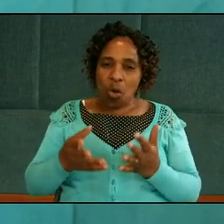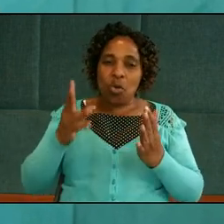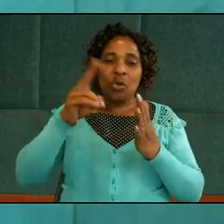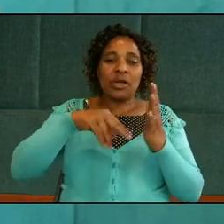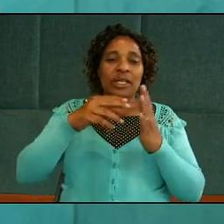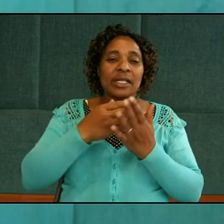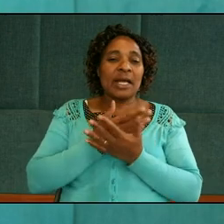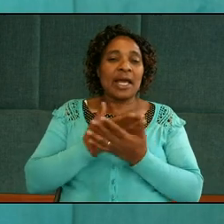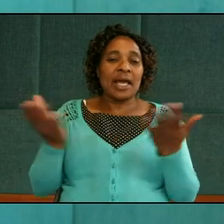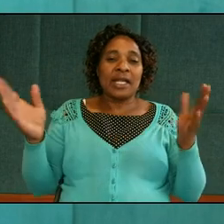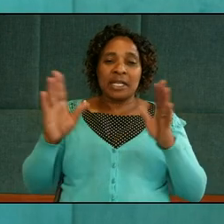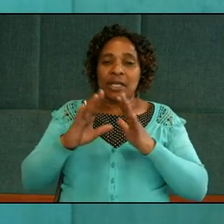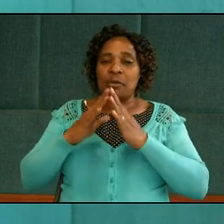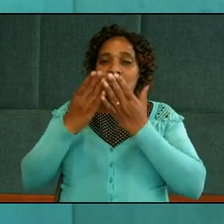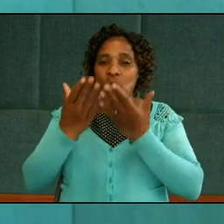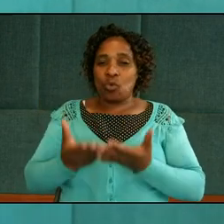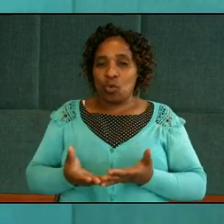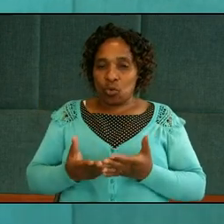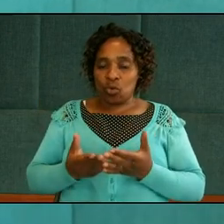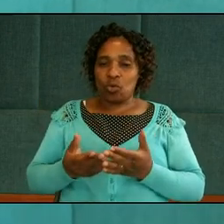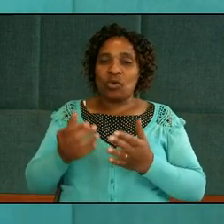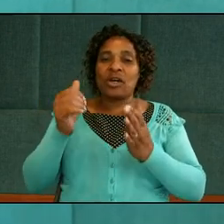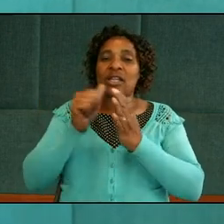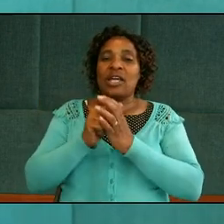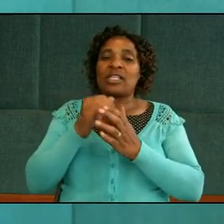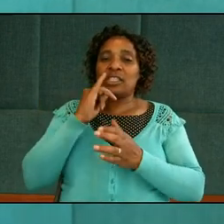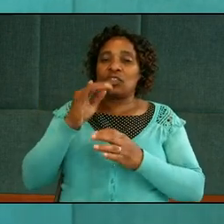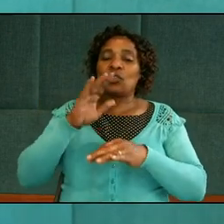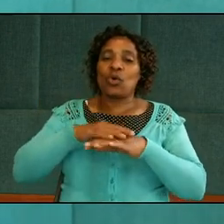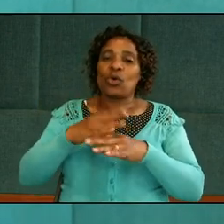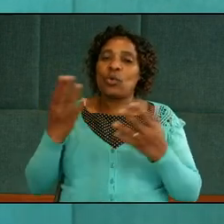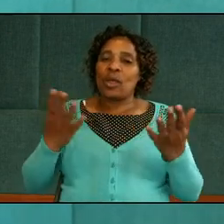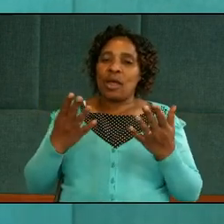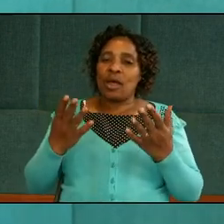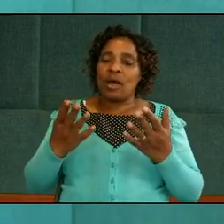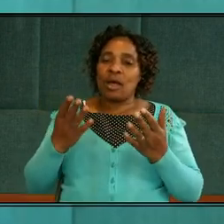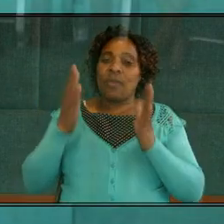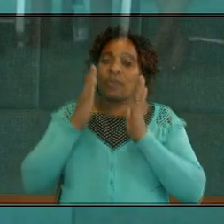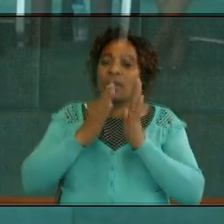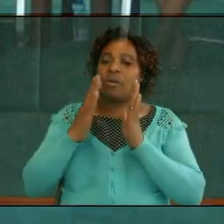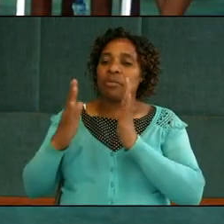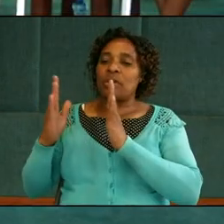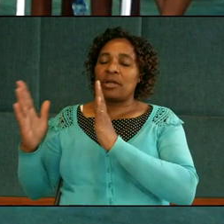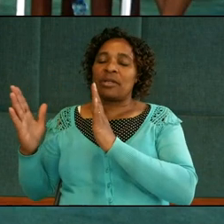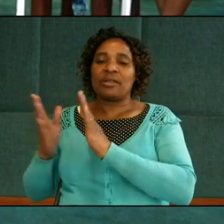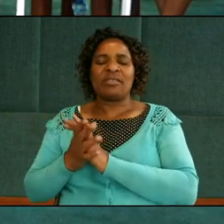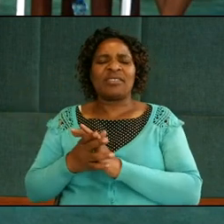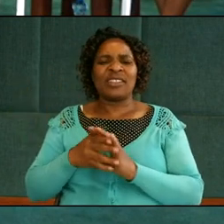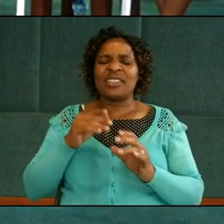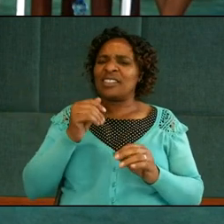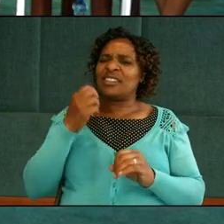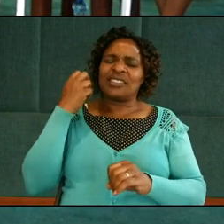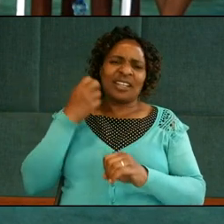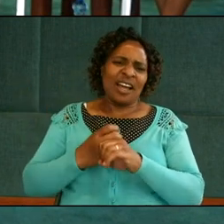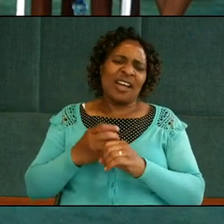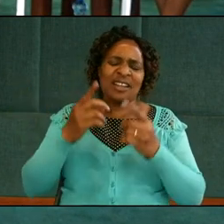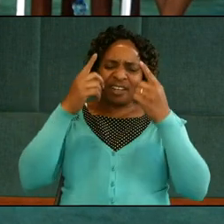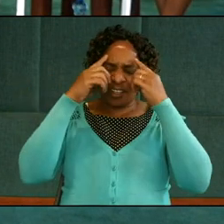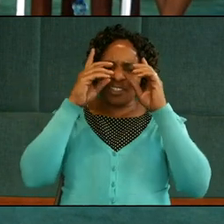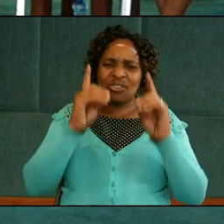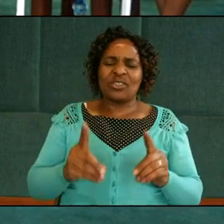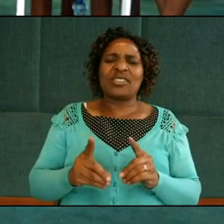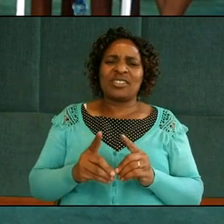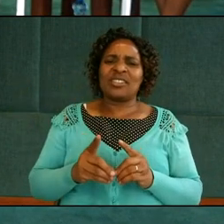any book that is on the library. Is that a difficult decision or an